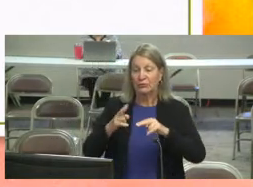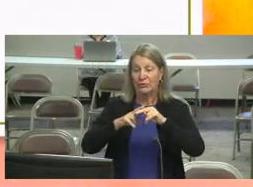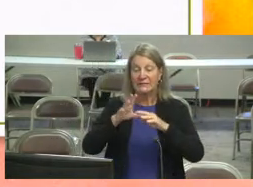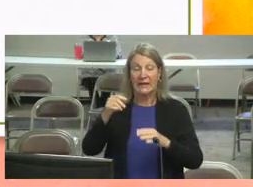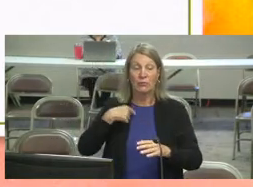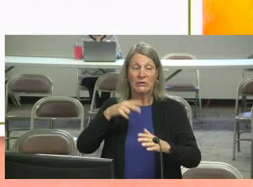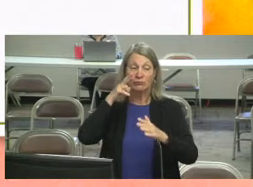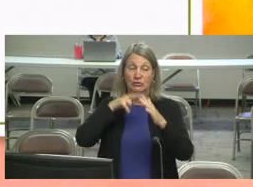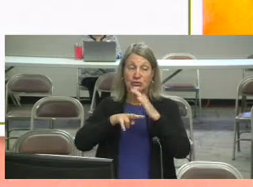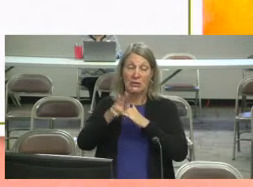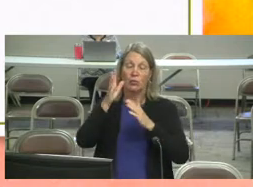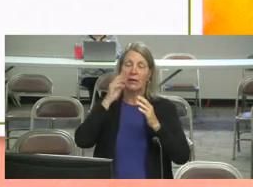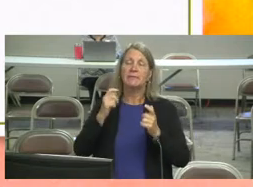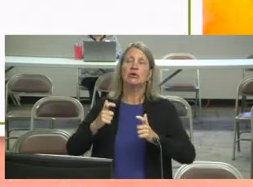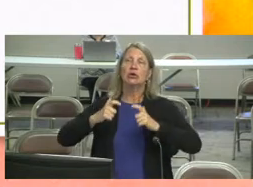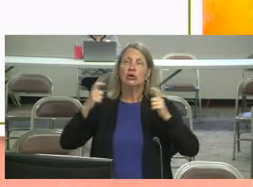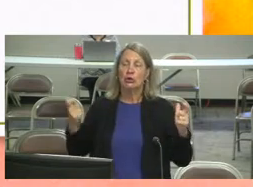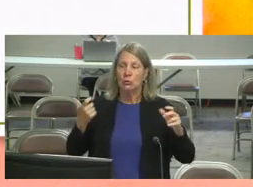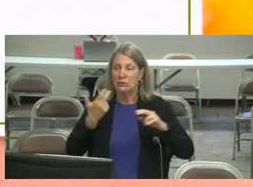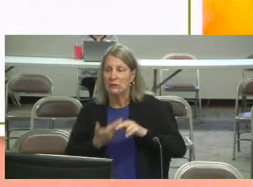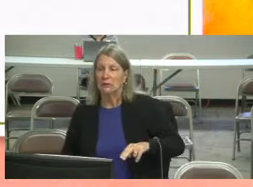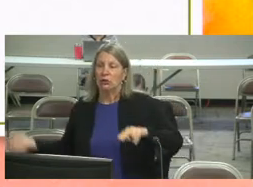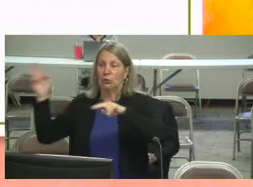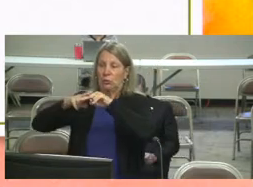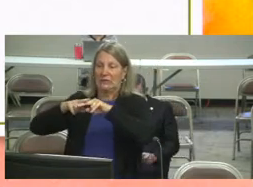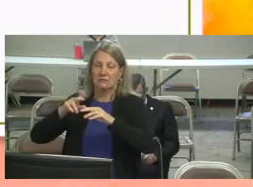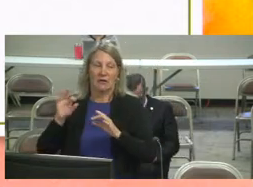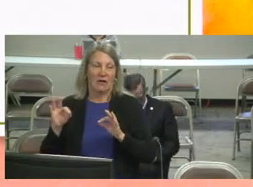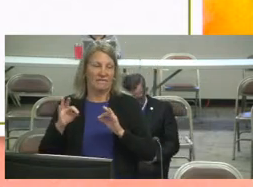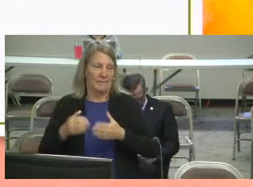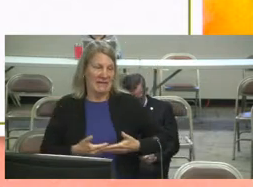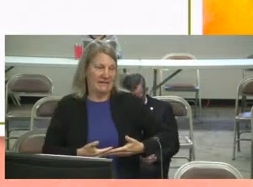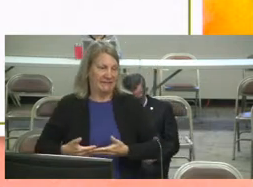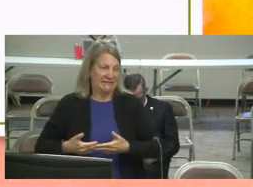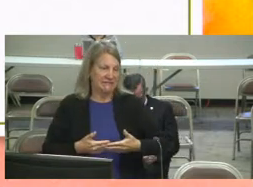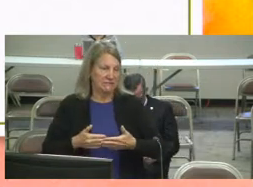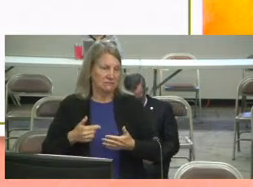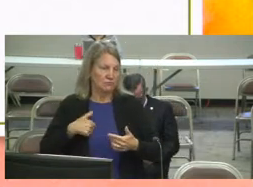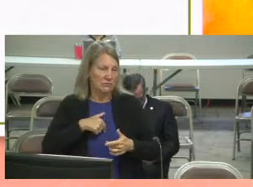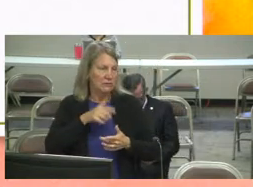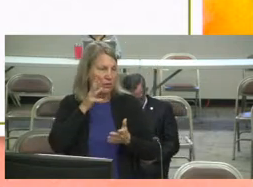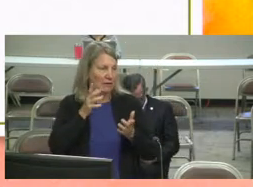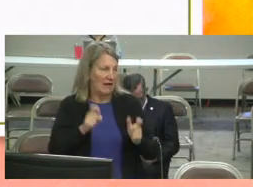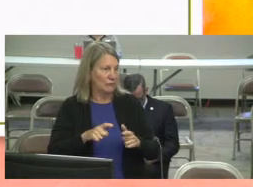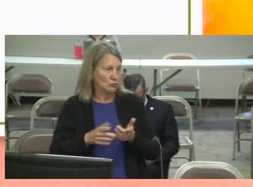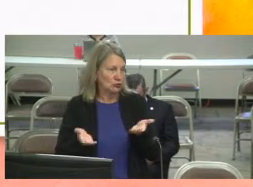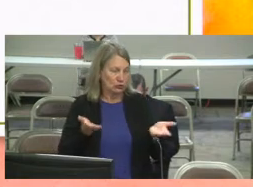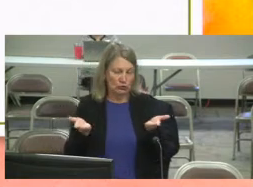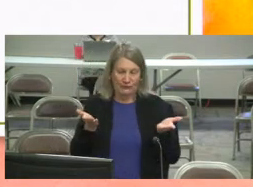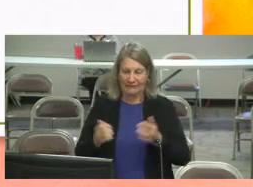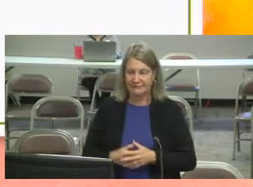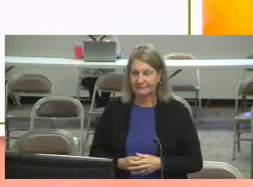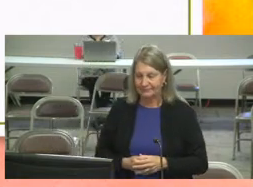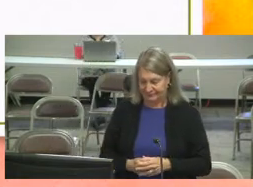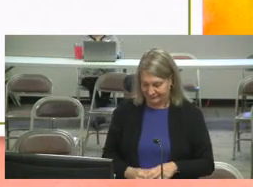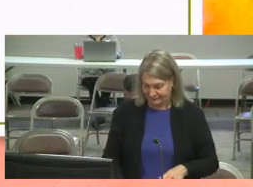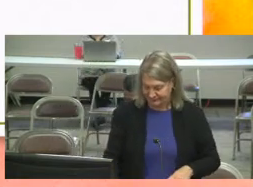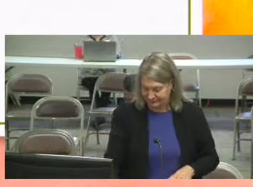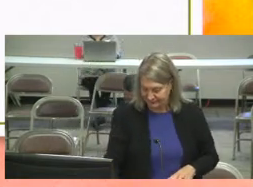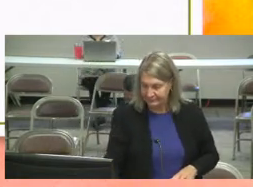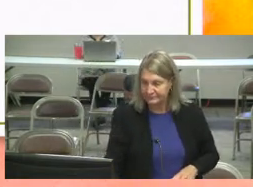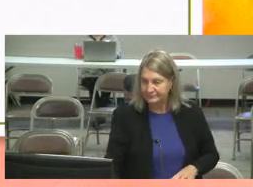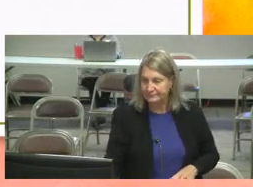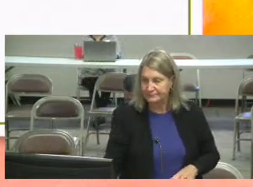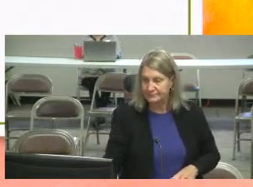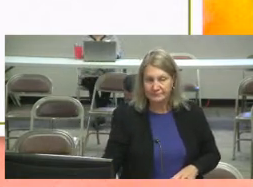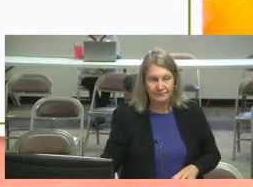variety of needs whether that be visual or auditory so I'm projecting that we're going to see another big increase uh in